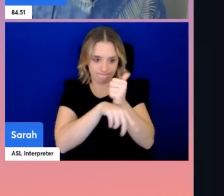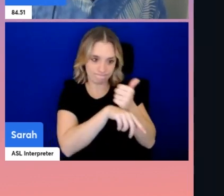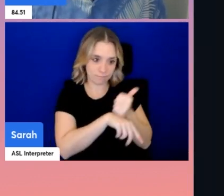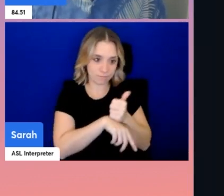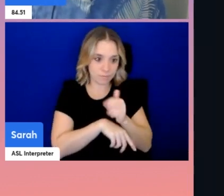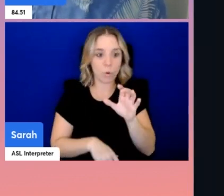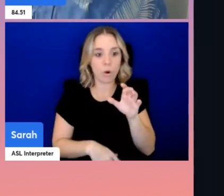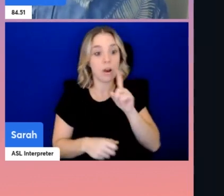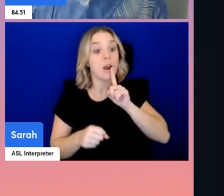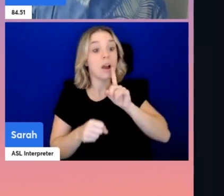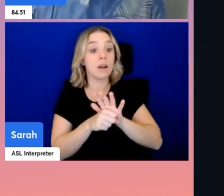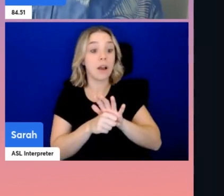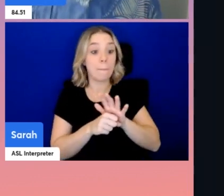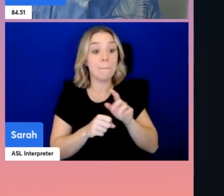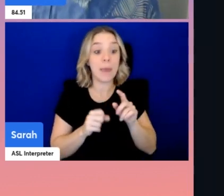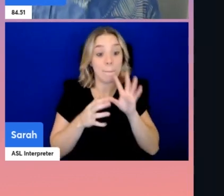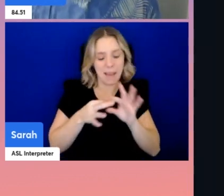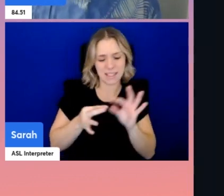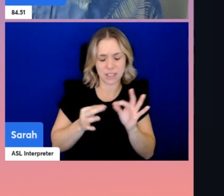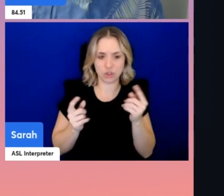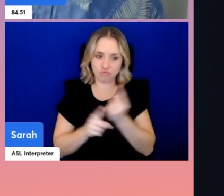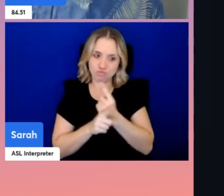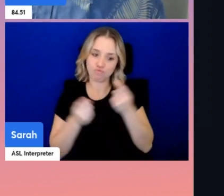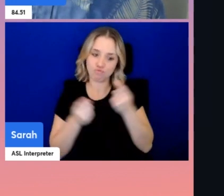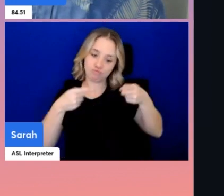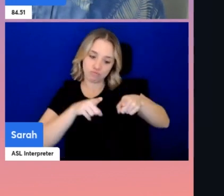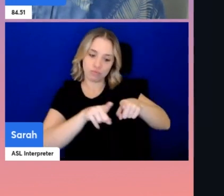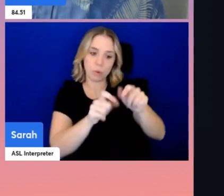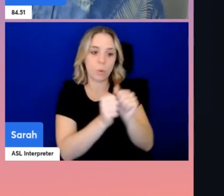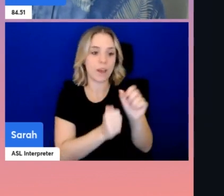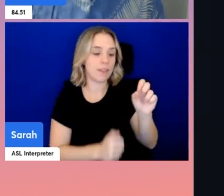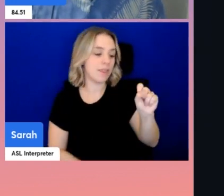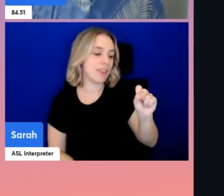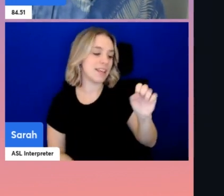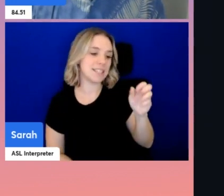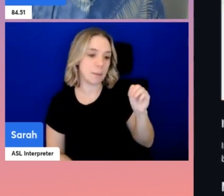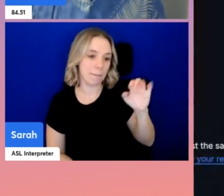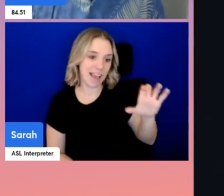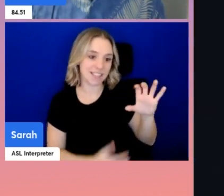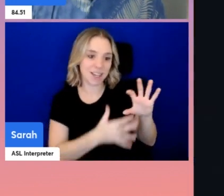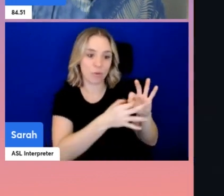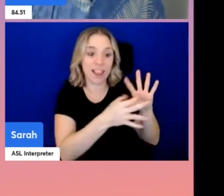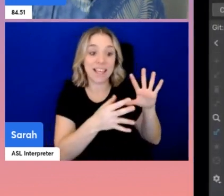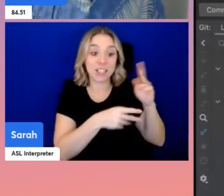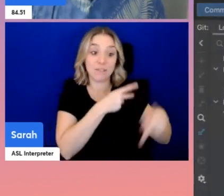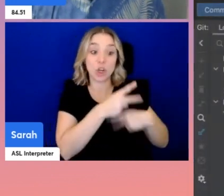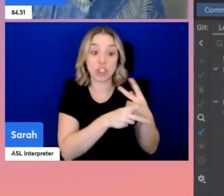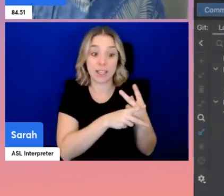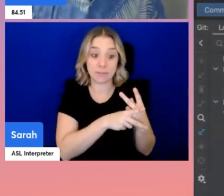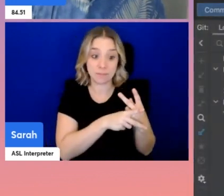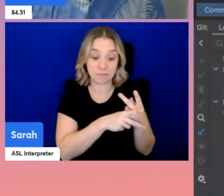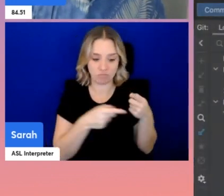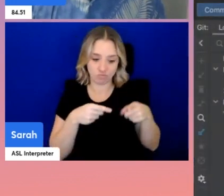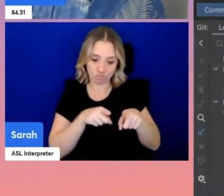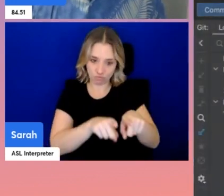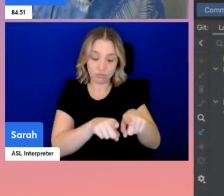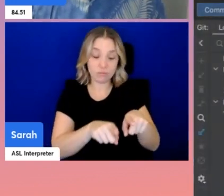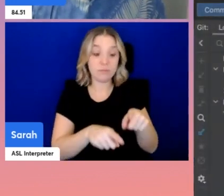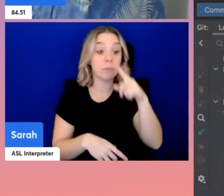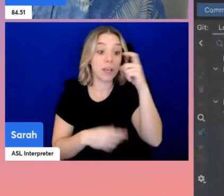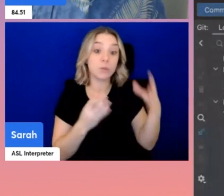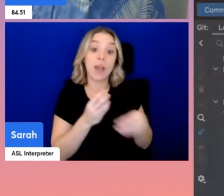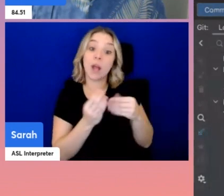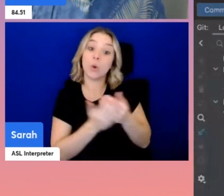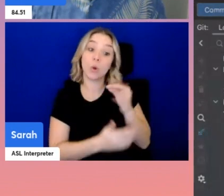messages correctly to align with the semantic release versioning. So since we're adding on a new feature, we are